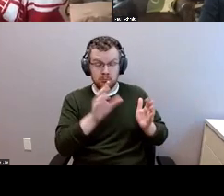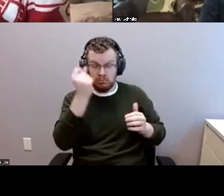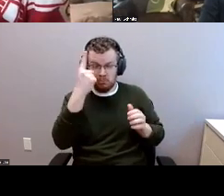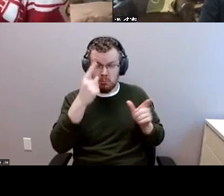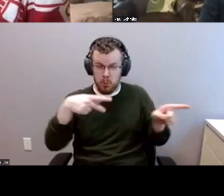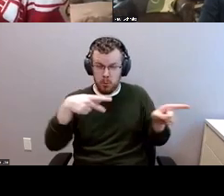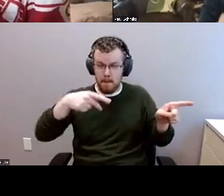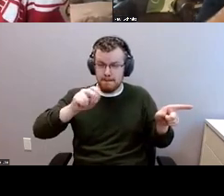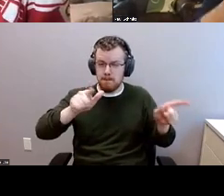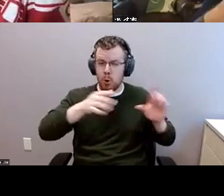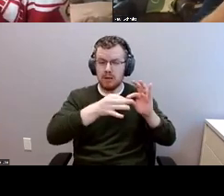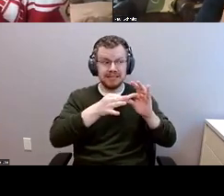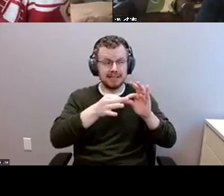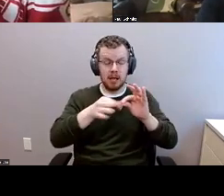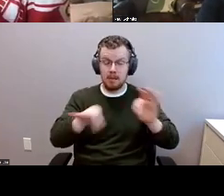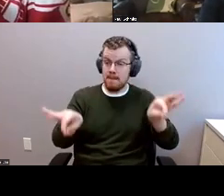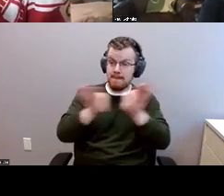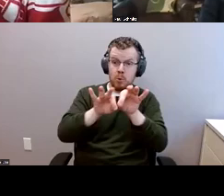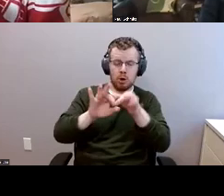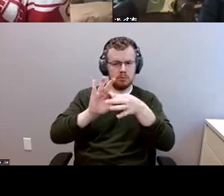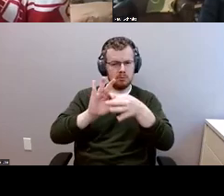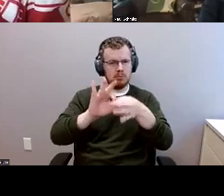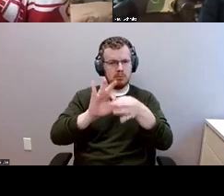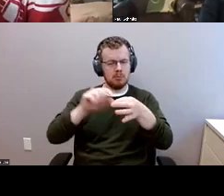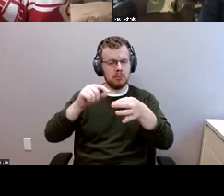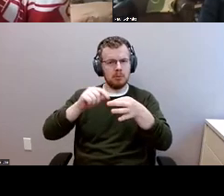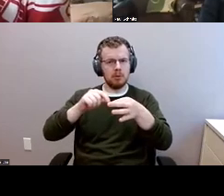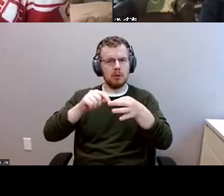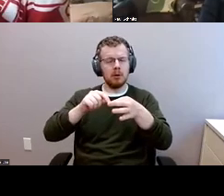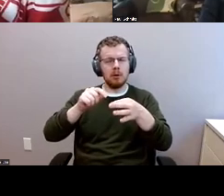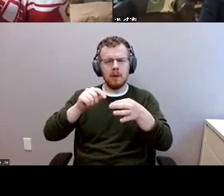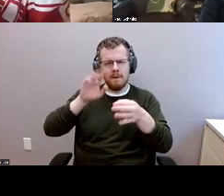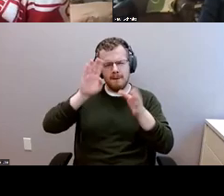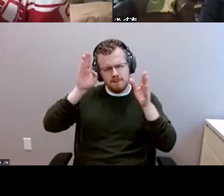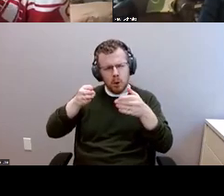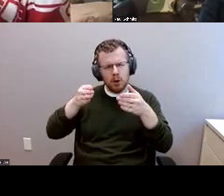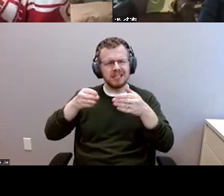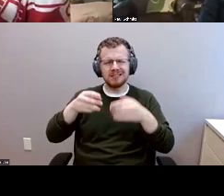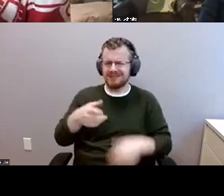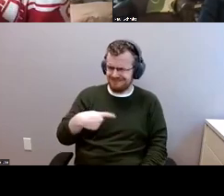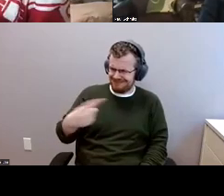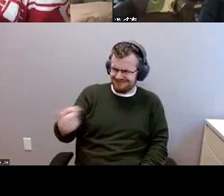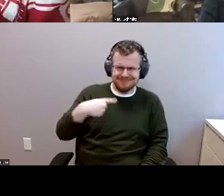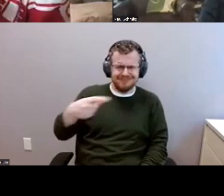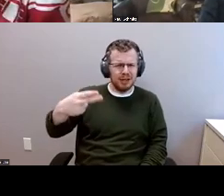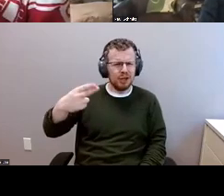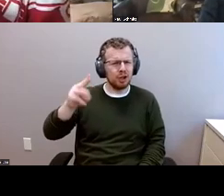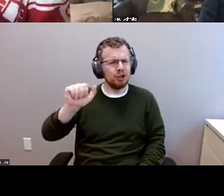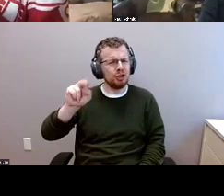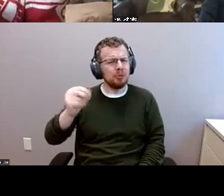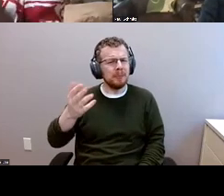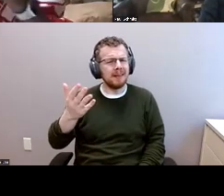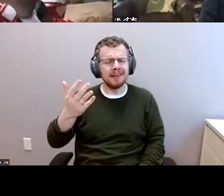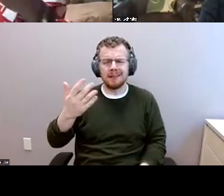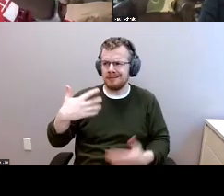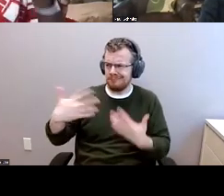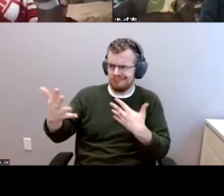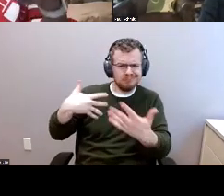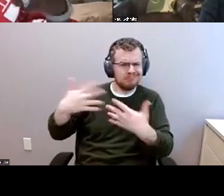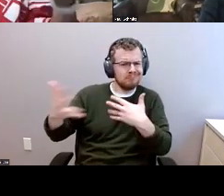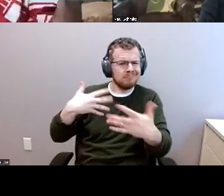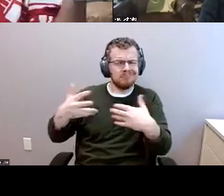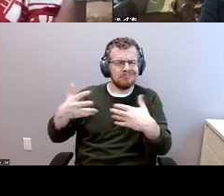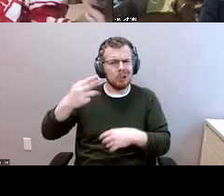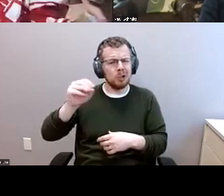about in our relational work is centering our humanity, seeing each other's humanity, holding each other's humanity in a way that